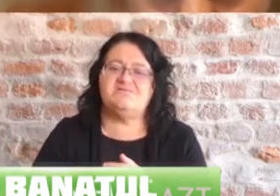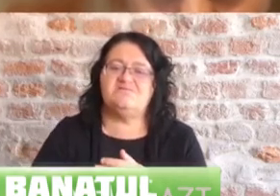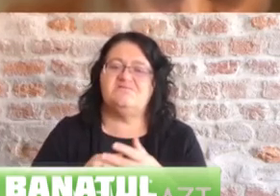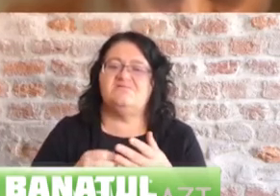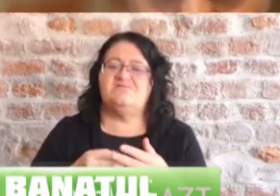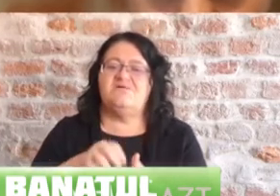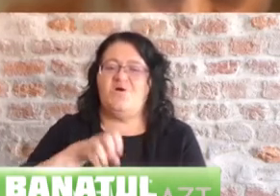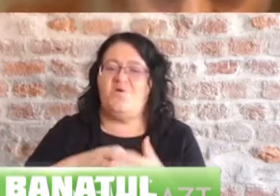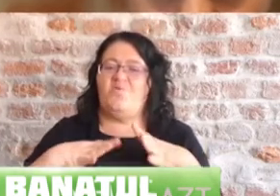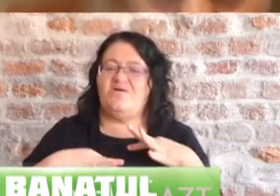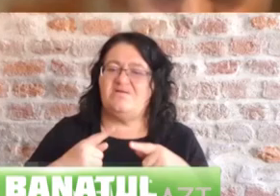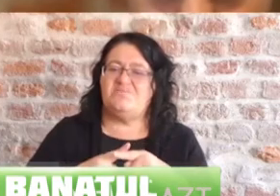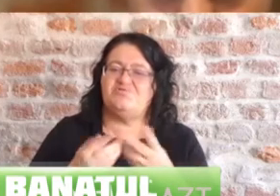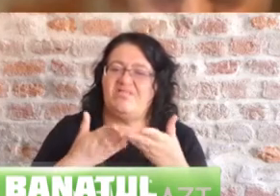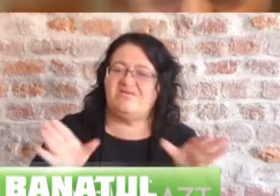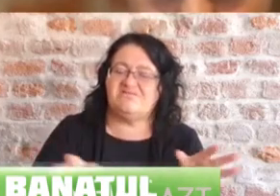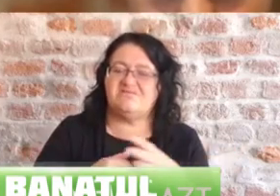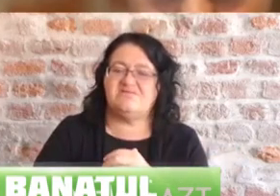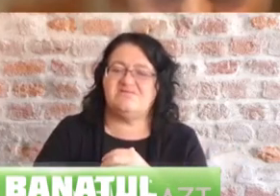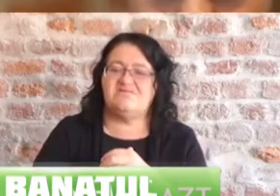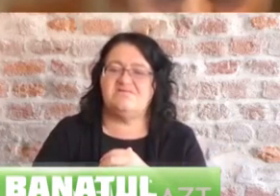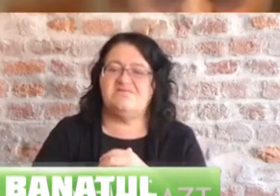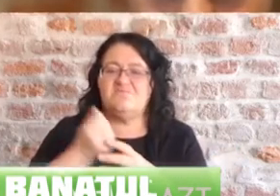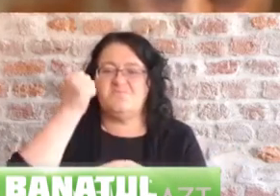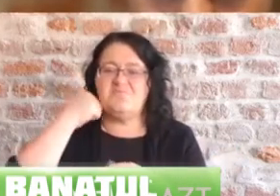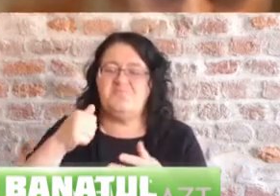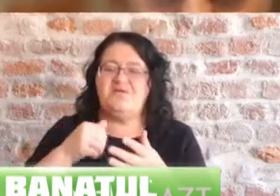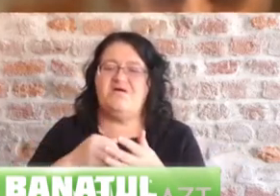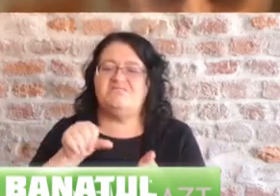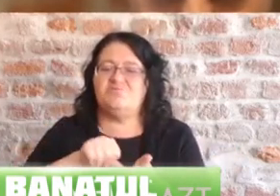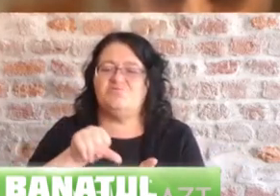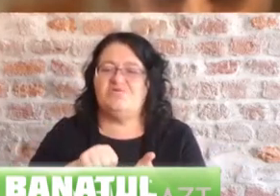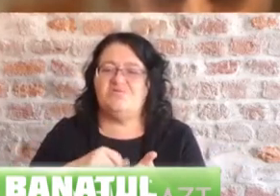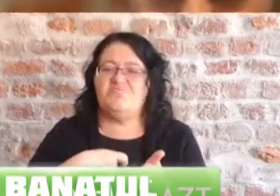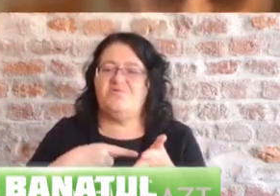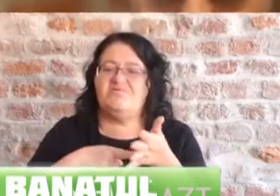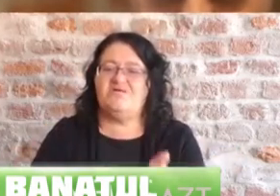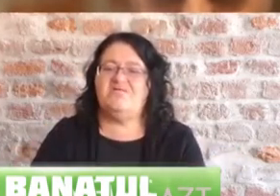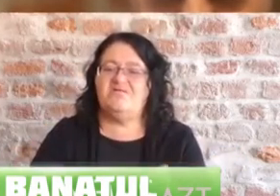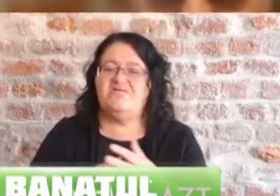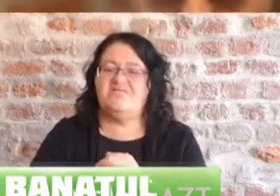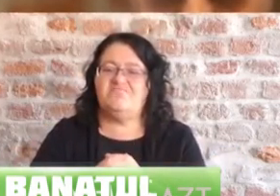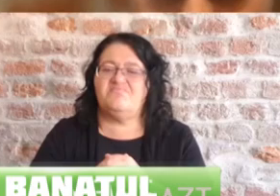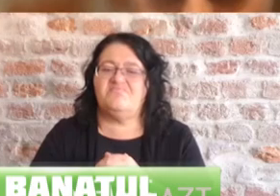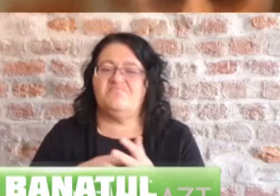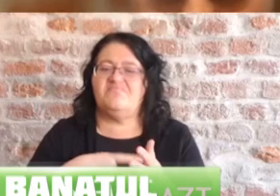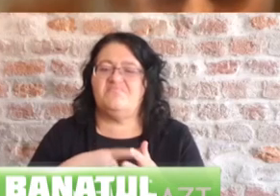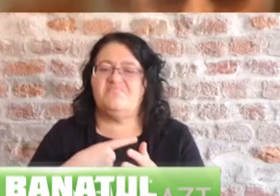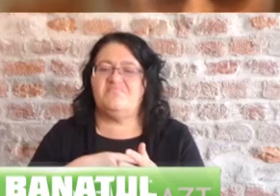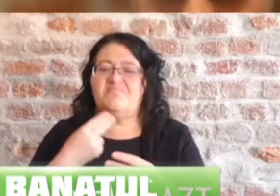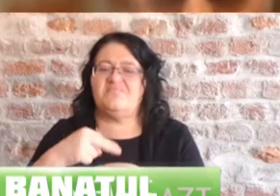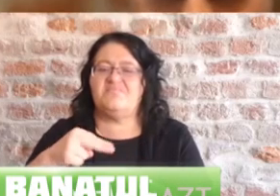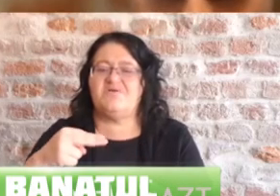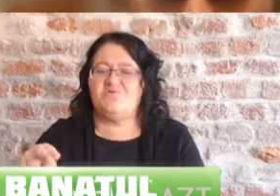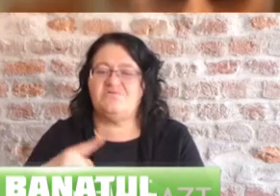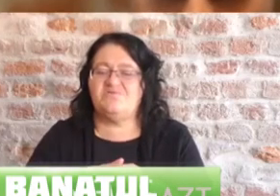are skillfully delineated. The square's longitudinal layout is envisioned as a